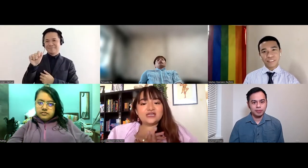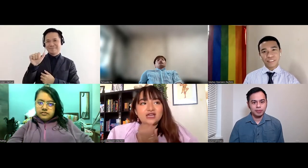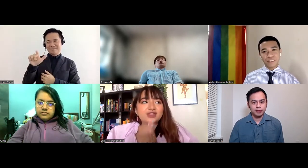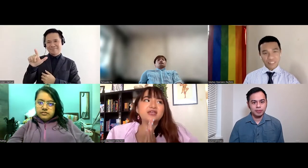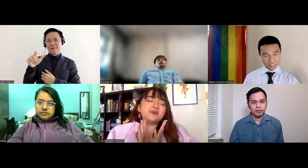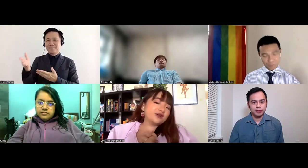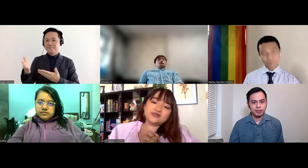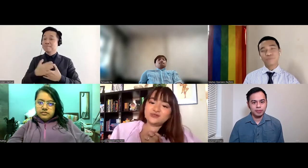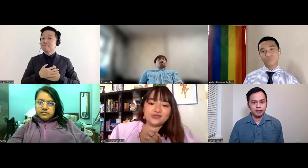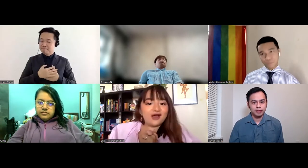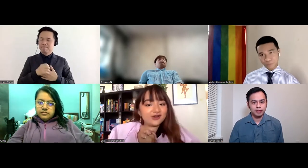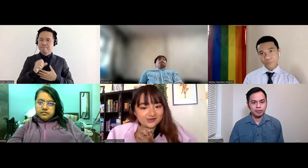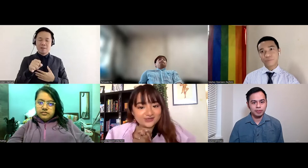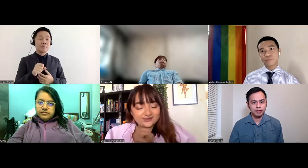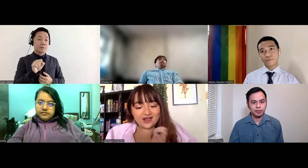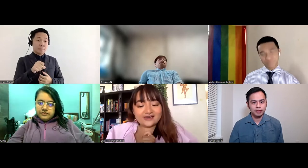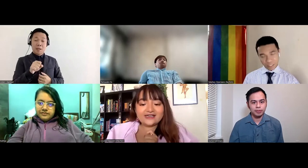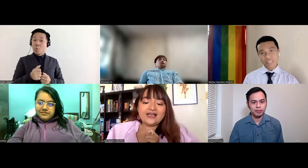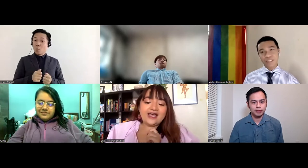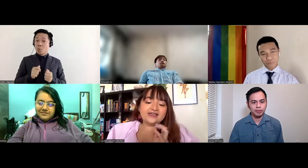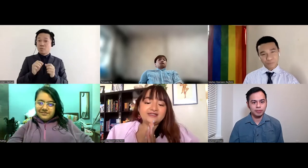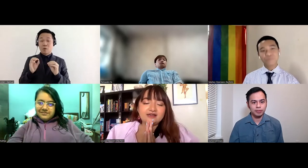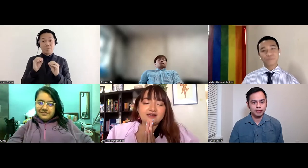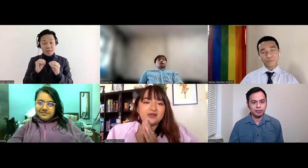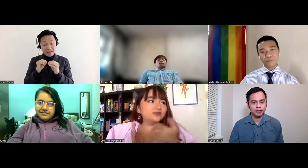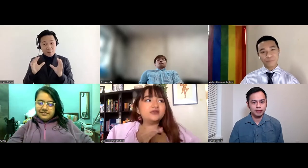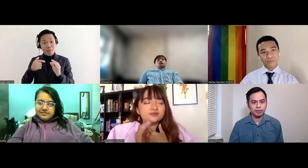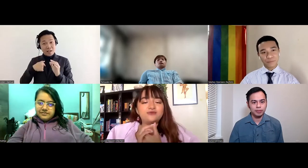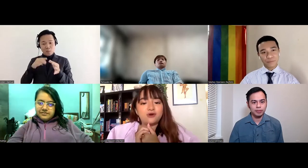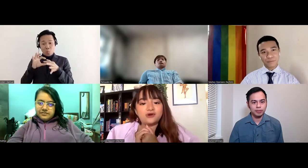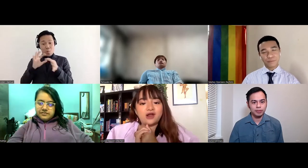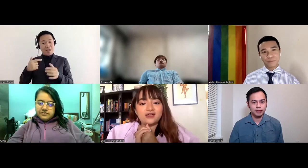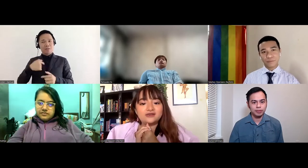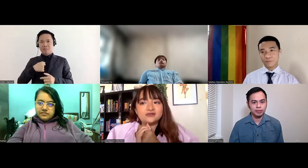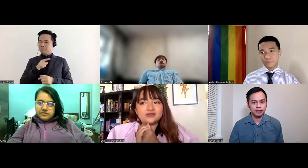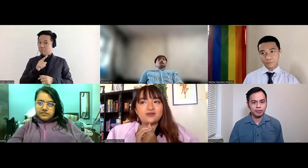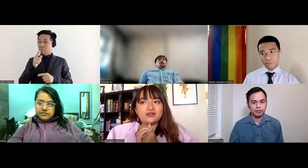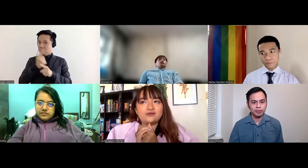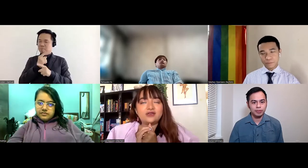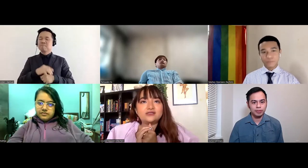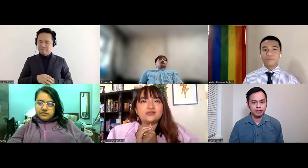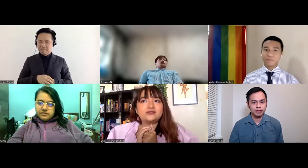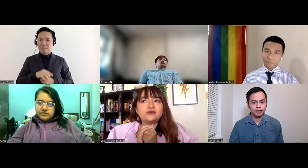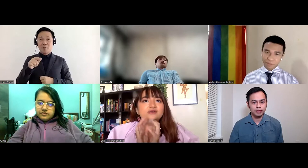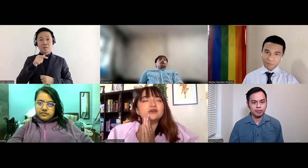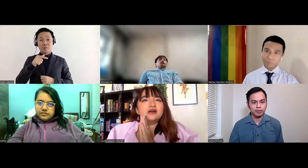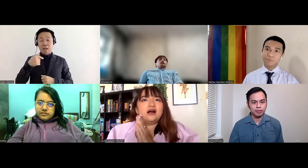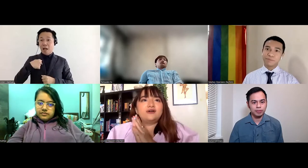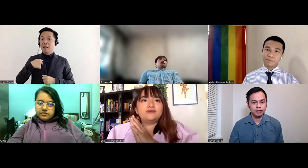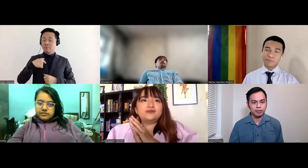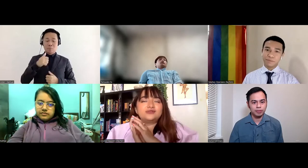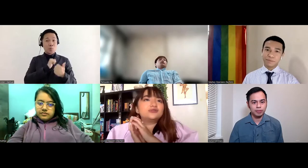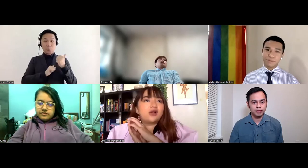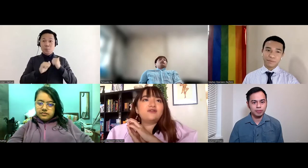Absolutely, nothing about us without us, right? And as a performer, I definitely relate to this because